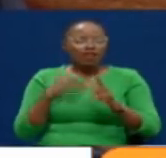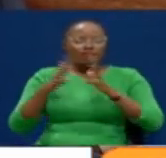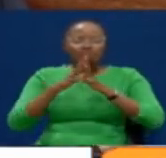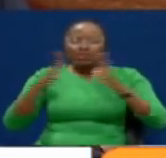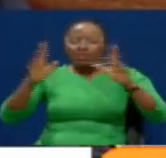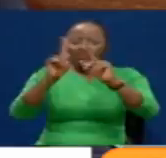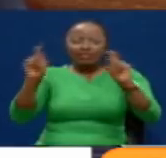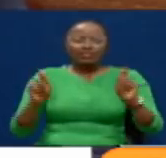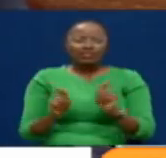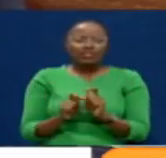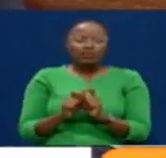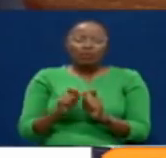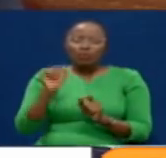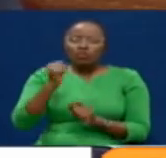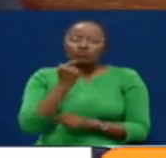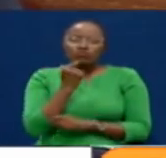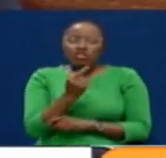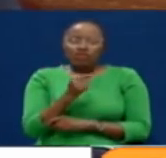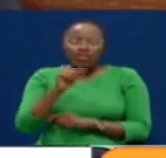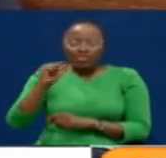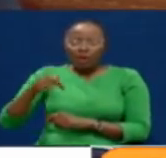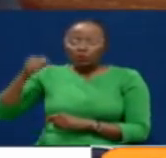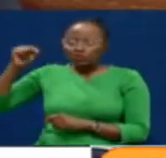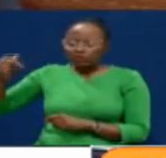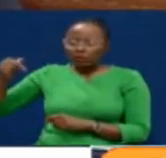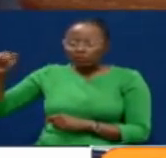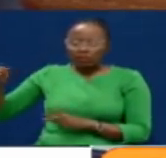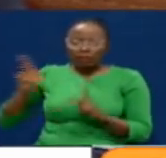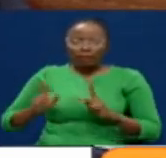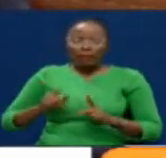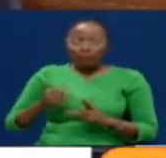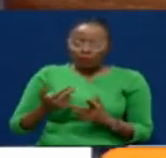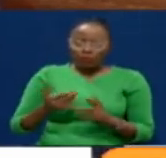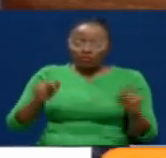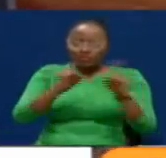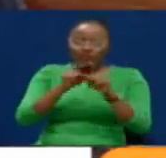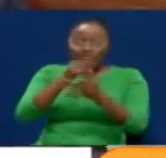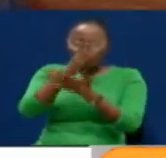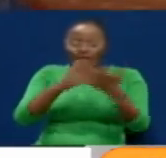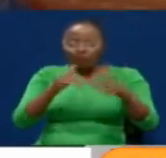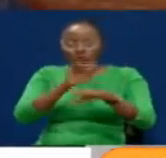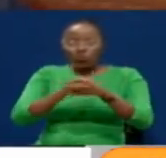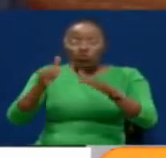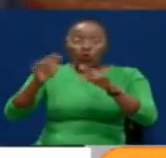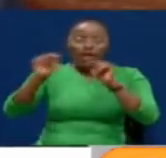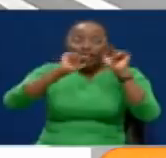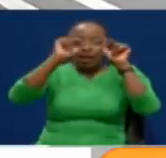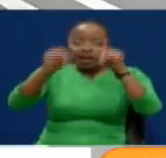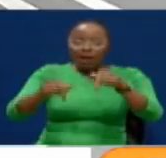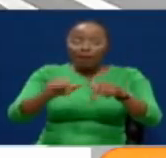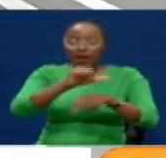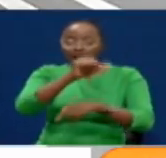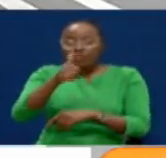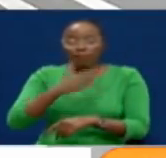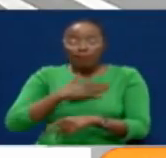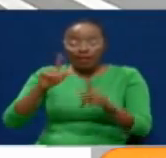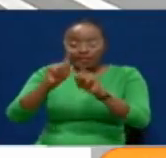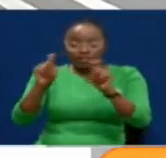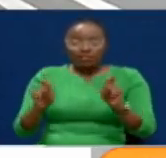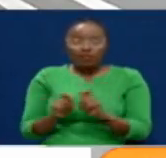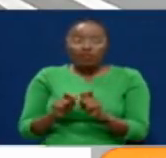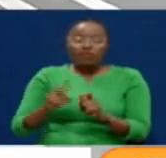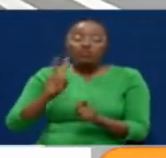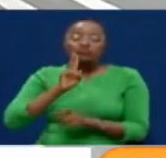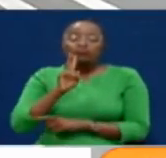party. He can tell you the thousands and thousands of people. And you know, some come in the good way and another. Sure, absolutely. Yeah. In my own team, I had